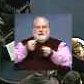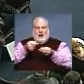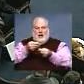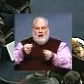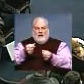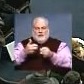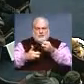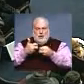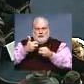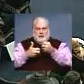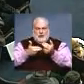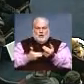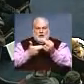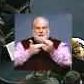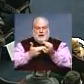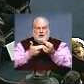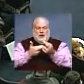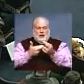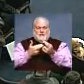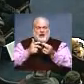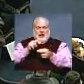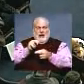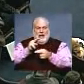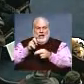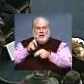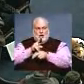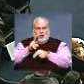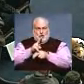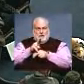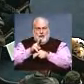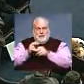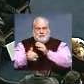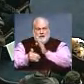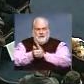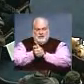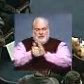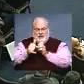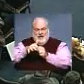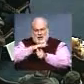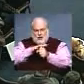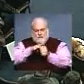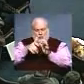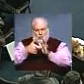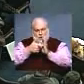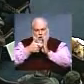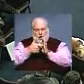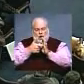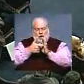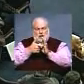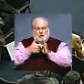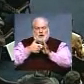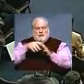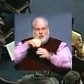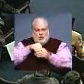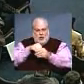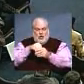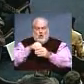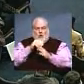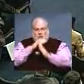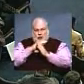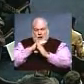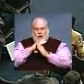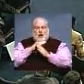impacts, and a recommendation of proposed land use amendments in this area that would be required to preclude future multifamily development